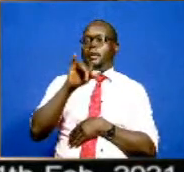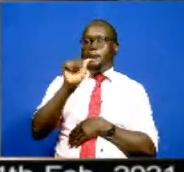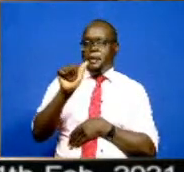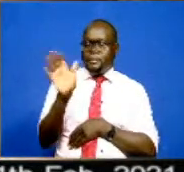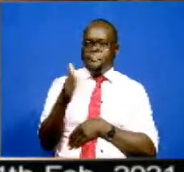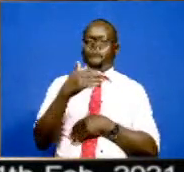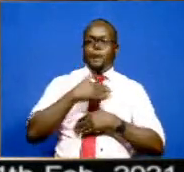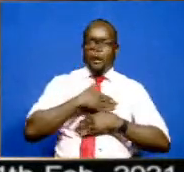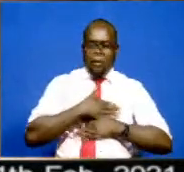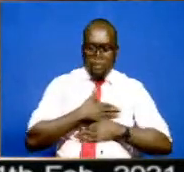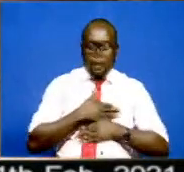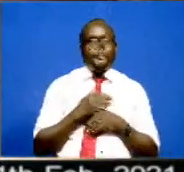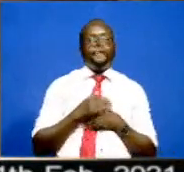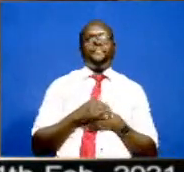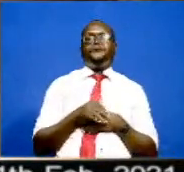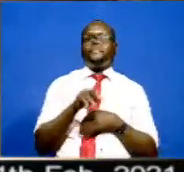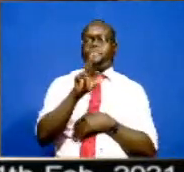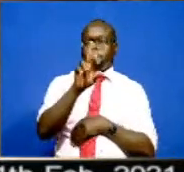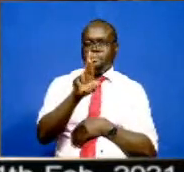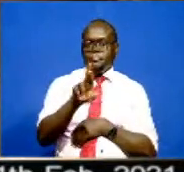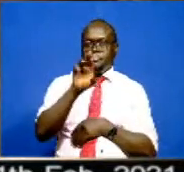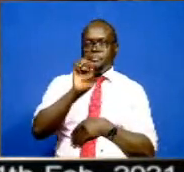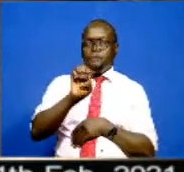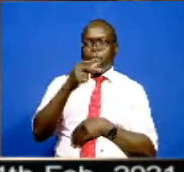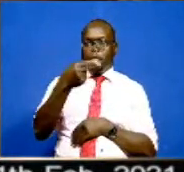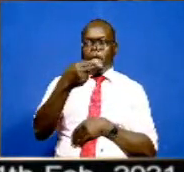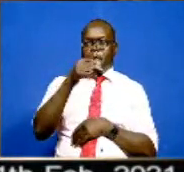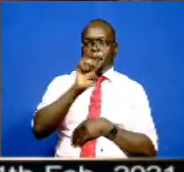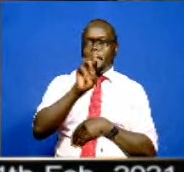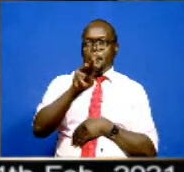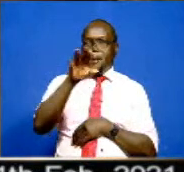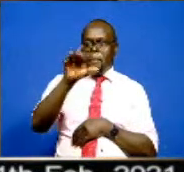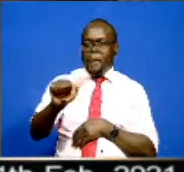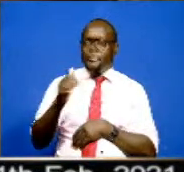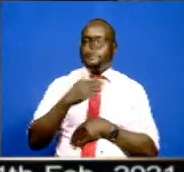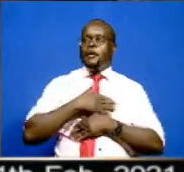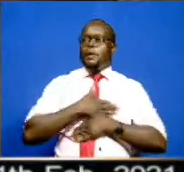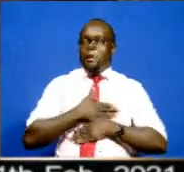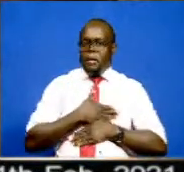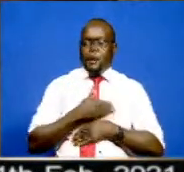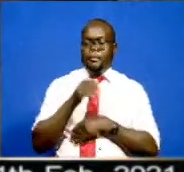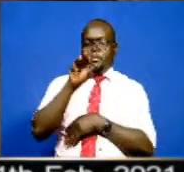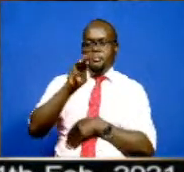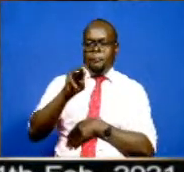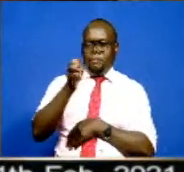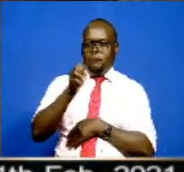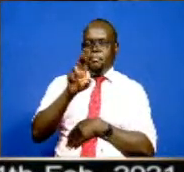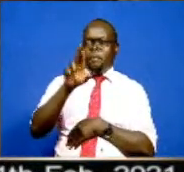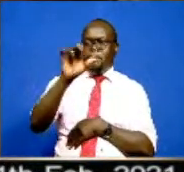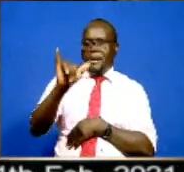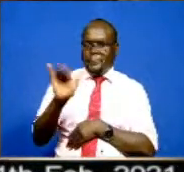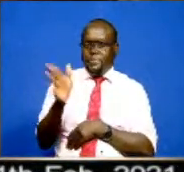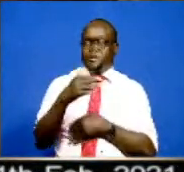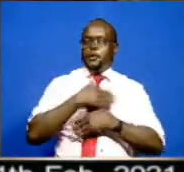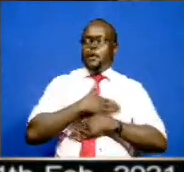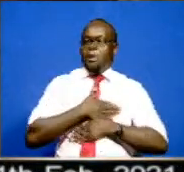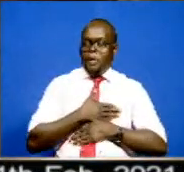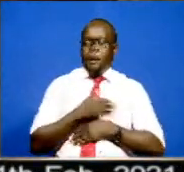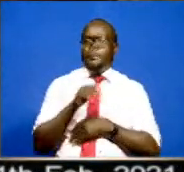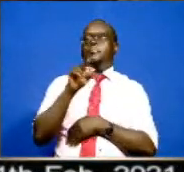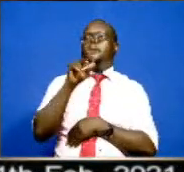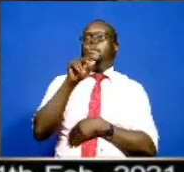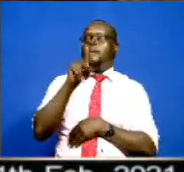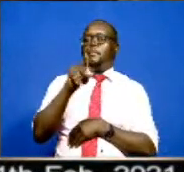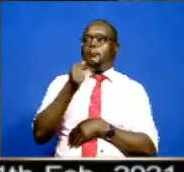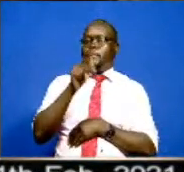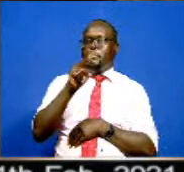MP. The Honorable Rehema Dida Jaldesa, MP. The Honorable Masi Wanjiku Kakuya, MP. The Honorable James Kanini Kega Madenge,